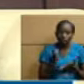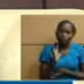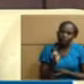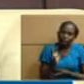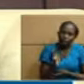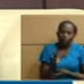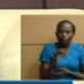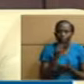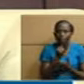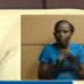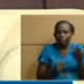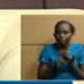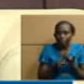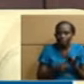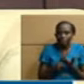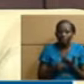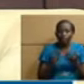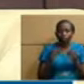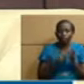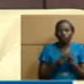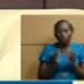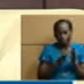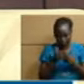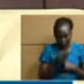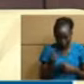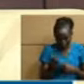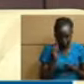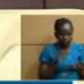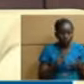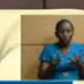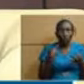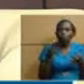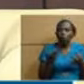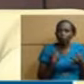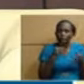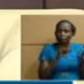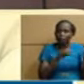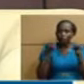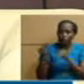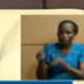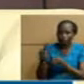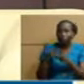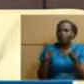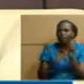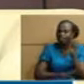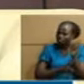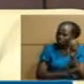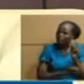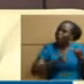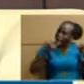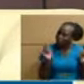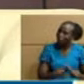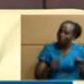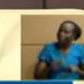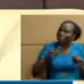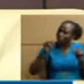think, HIV, AIDS, and a few others. Then you can access the money. Or I am migrating to a different country permanently, then I can